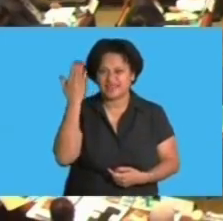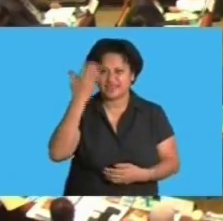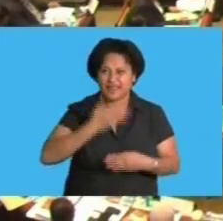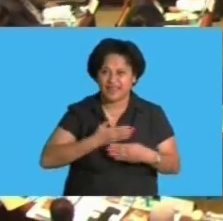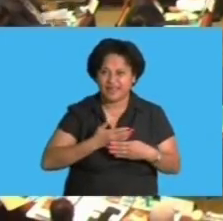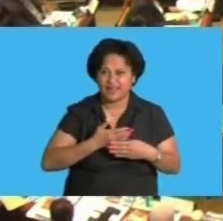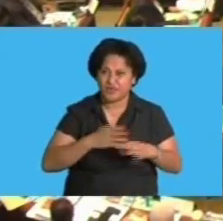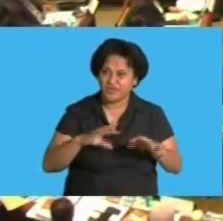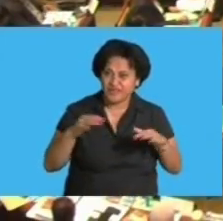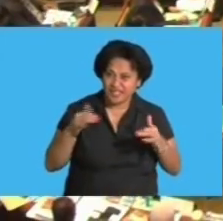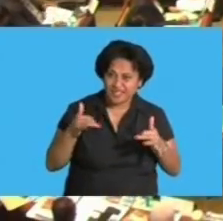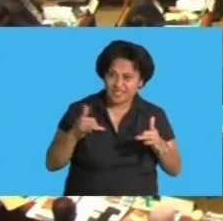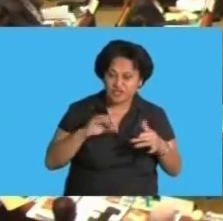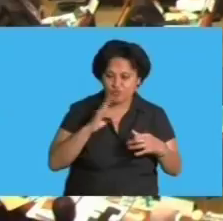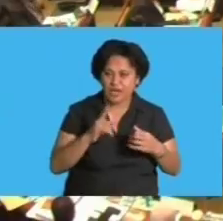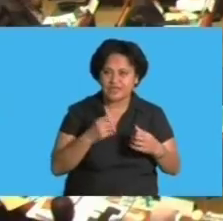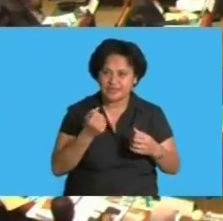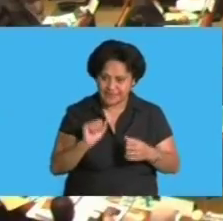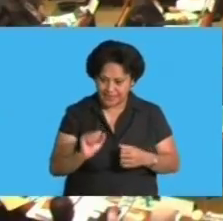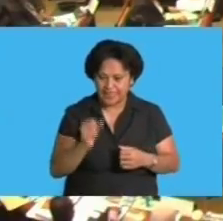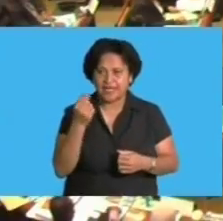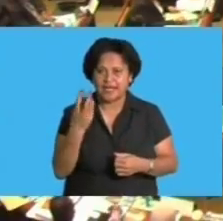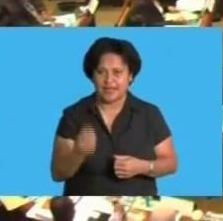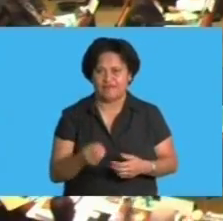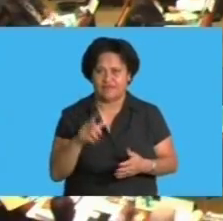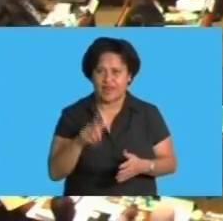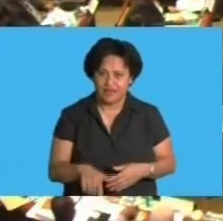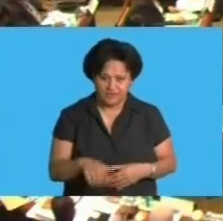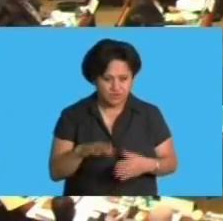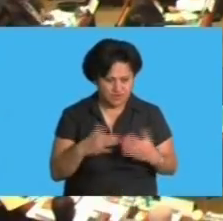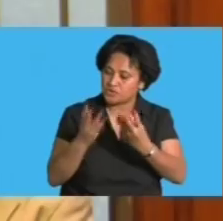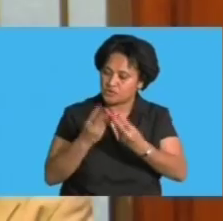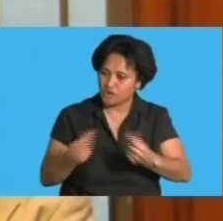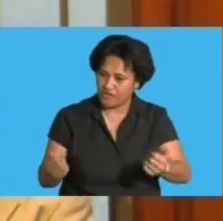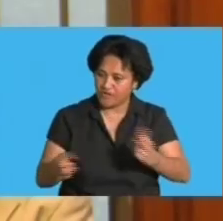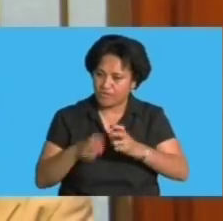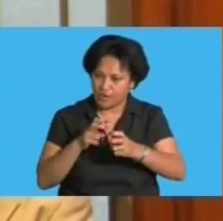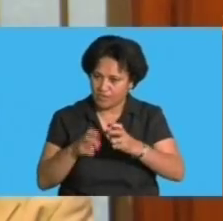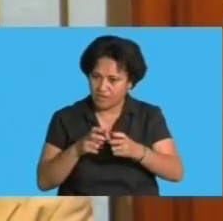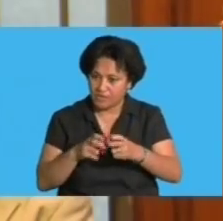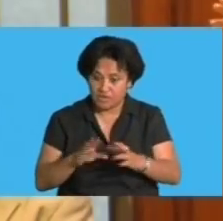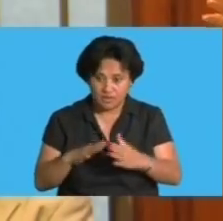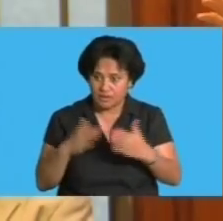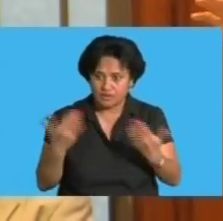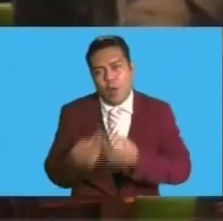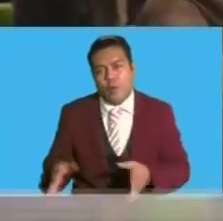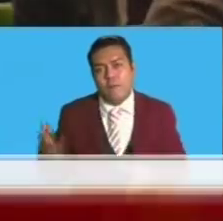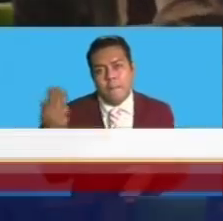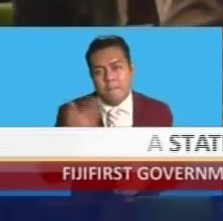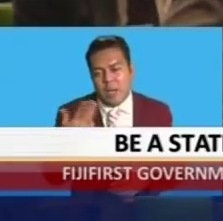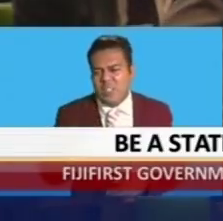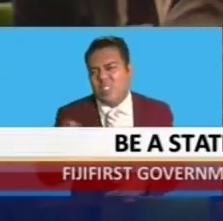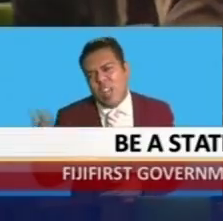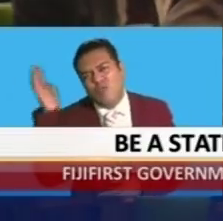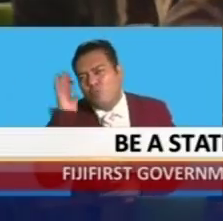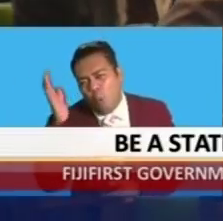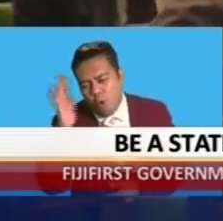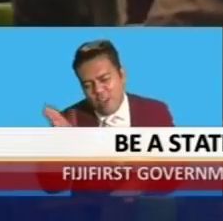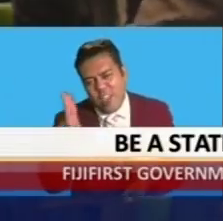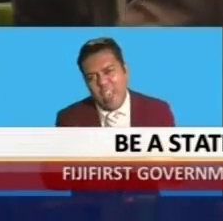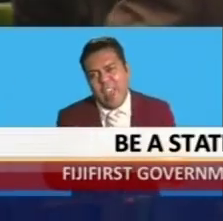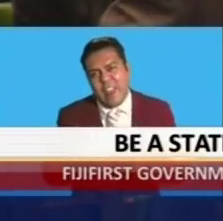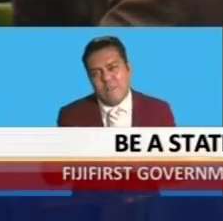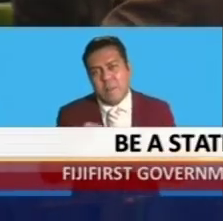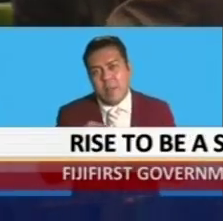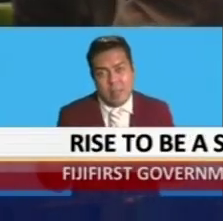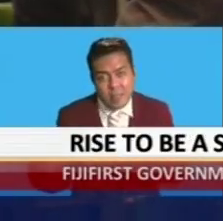you work towards resolving problems. But at the moment, you cannot rise to that level. In response, Defense Minister